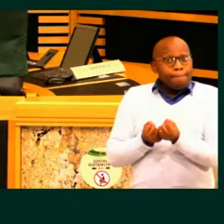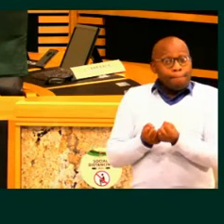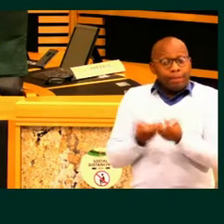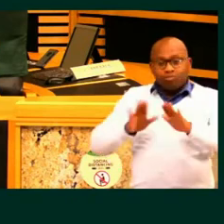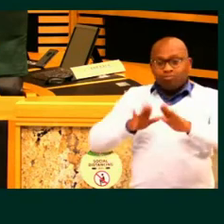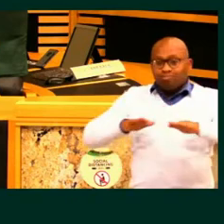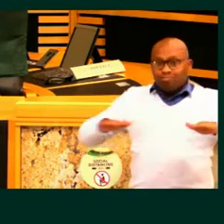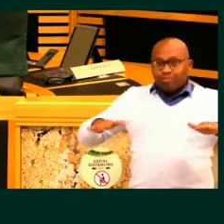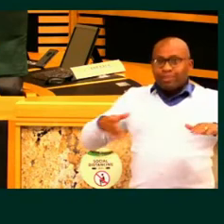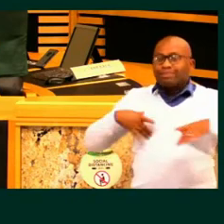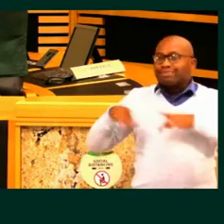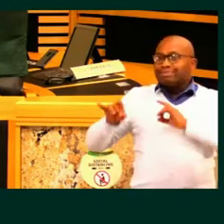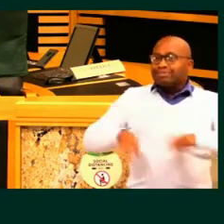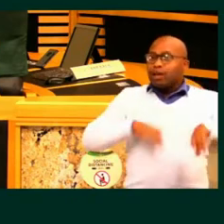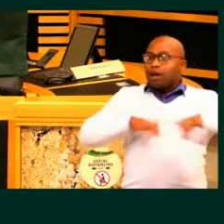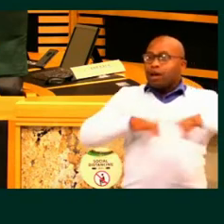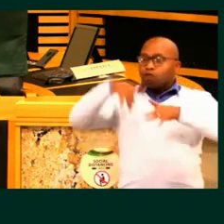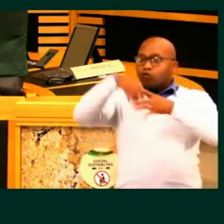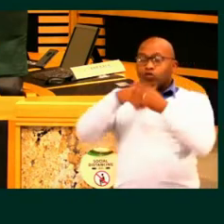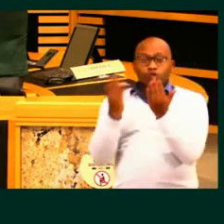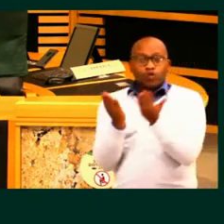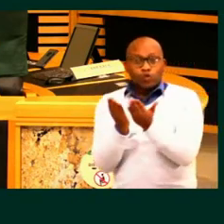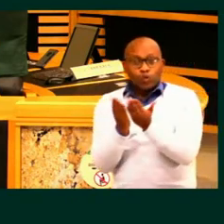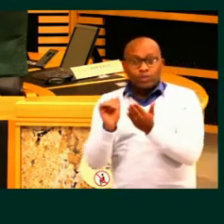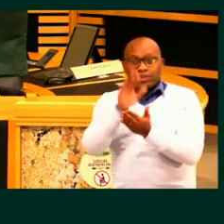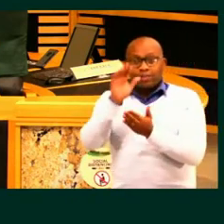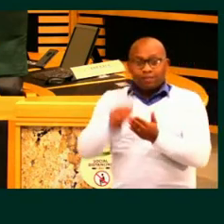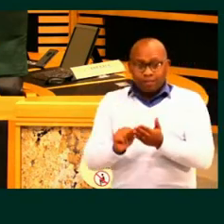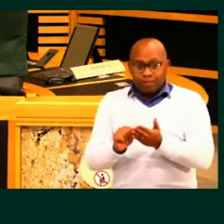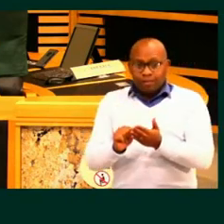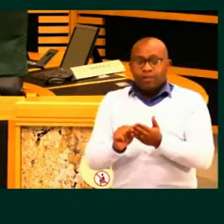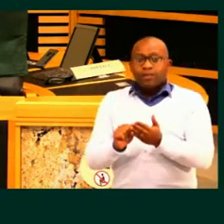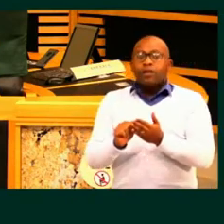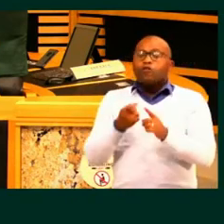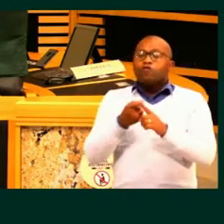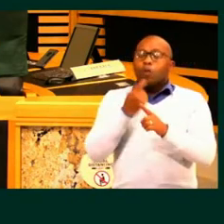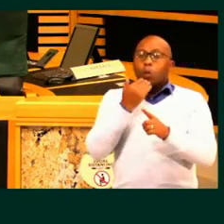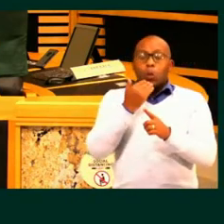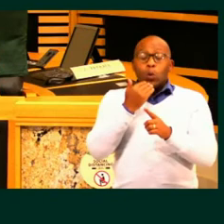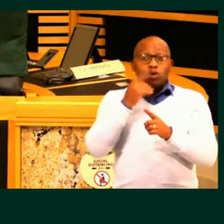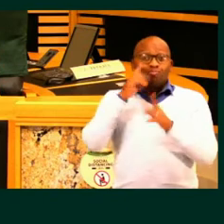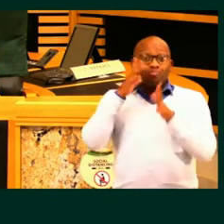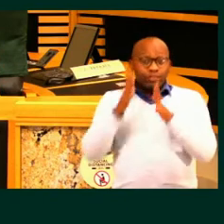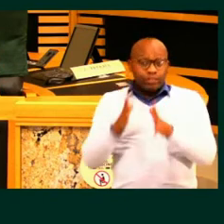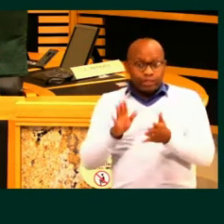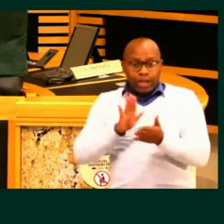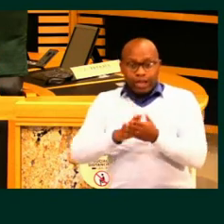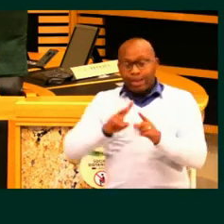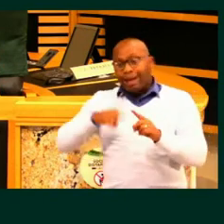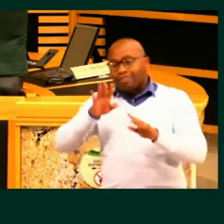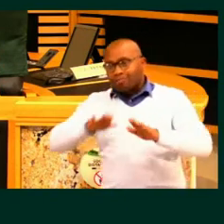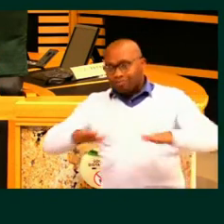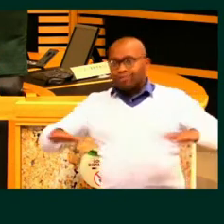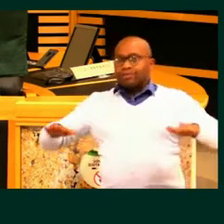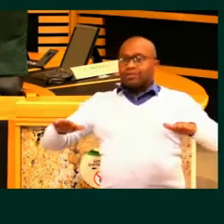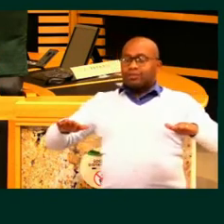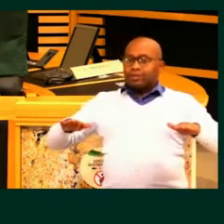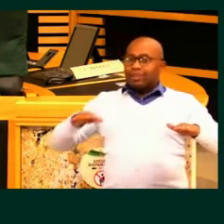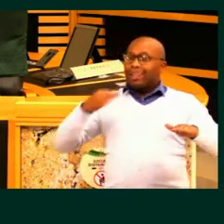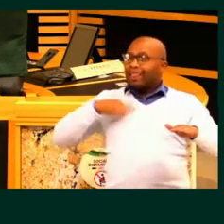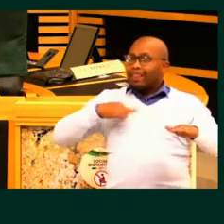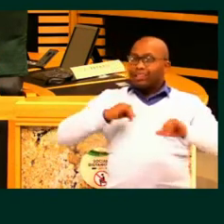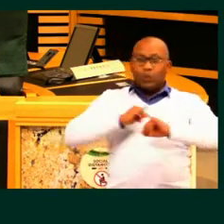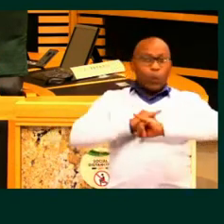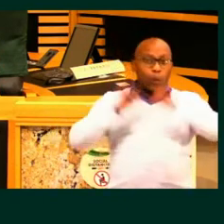and harassment in schools in South Africa by both the teachers and classmates as well as the high number of girls who